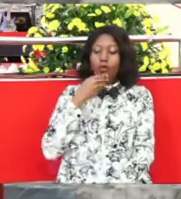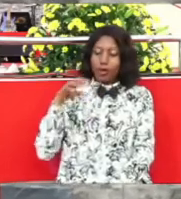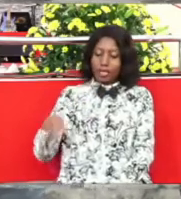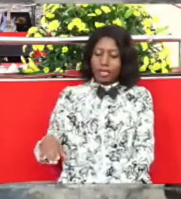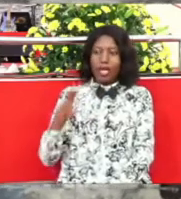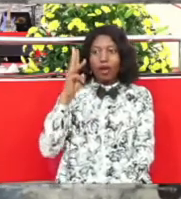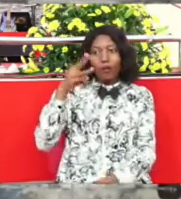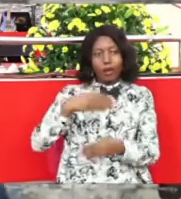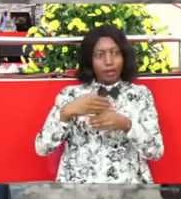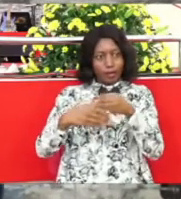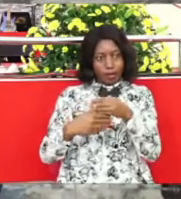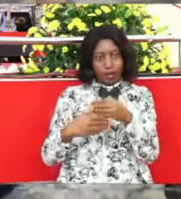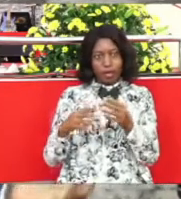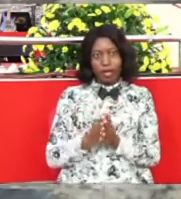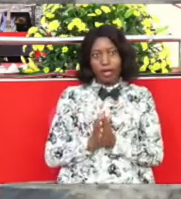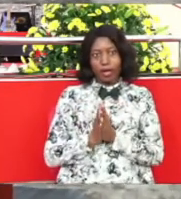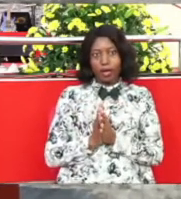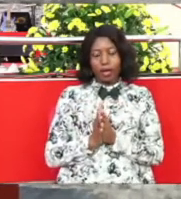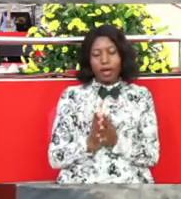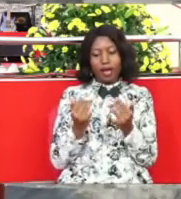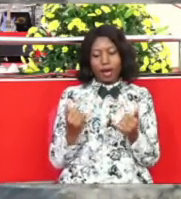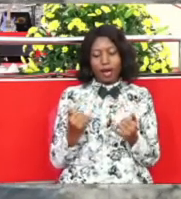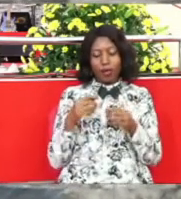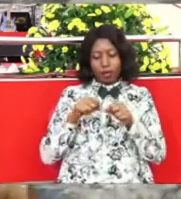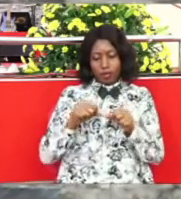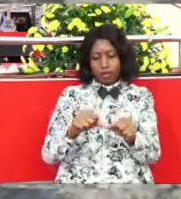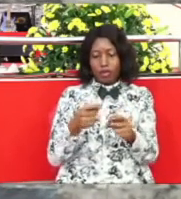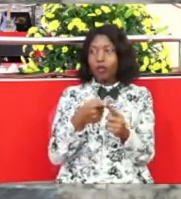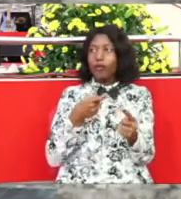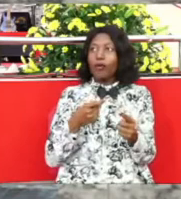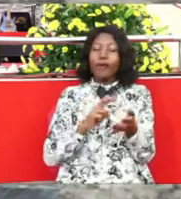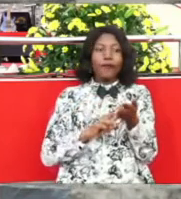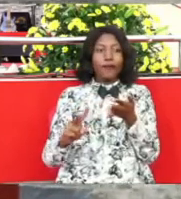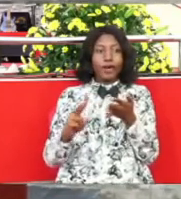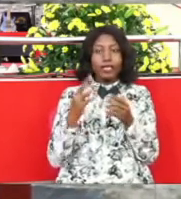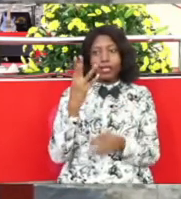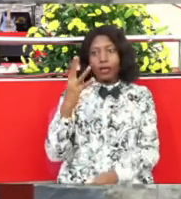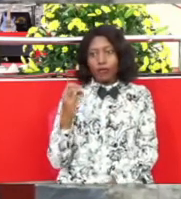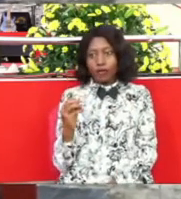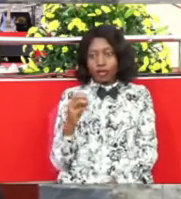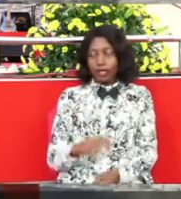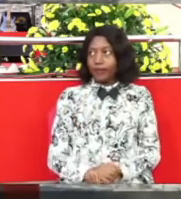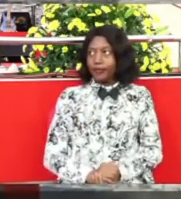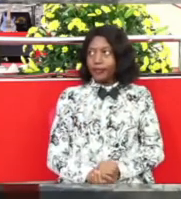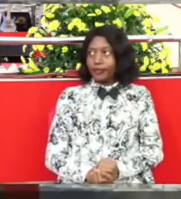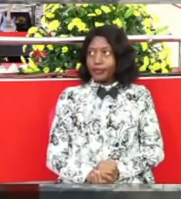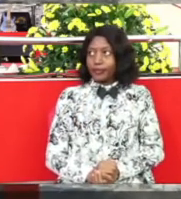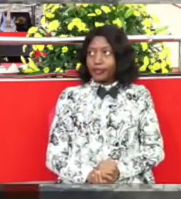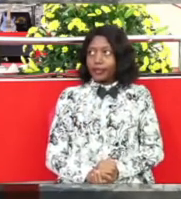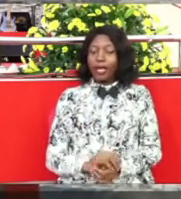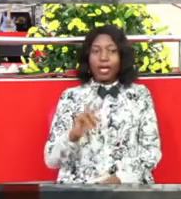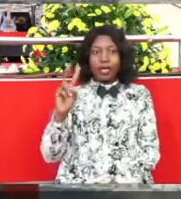wako atafanya. And so when you pick it up now from verse 40, kichukulia pale kutoka mstari wa 40.